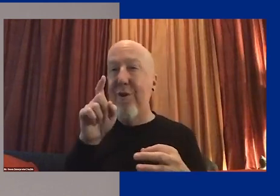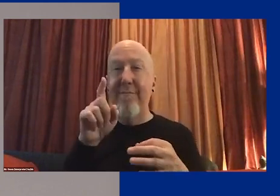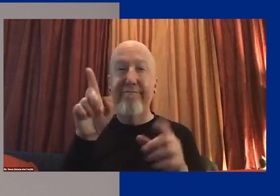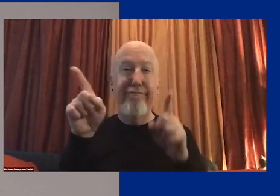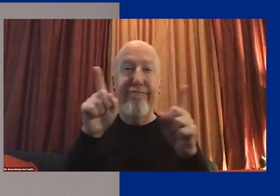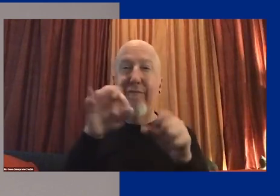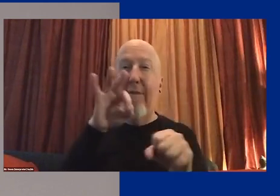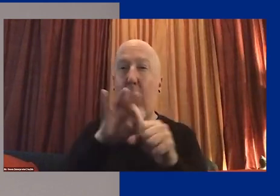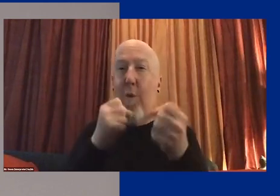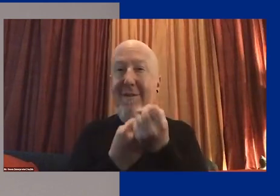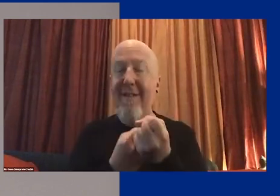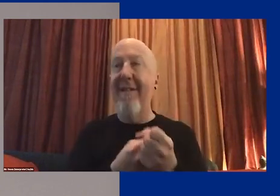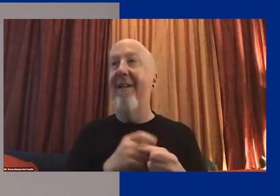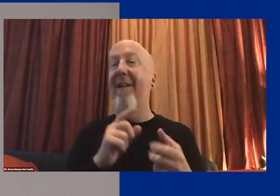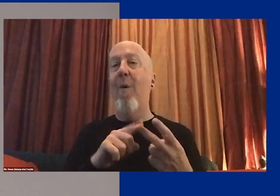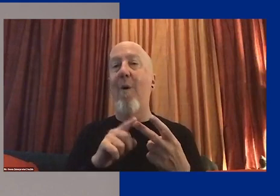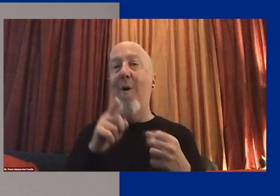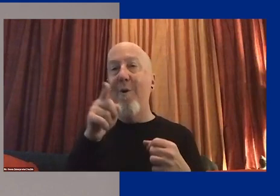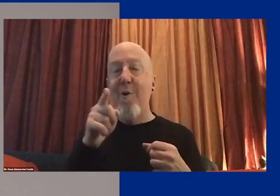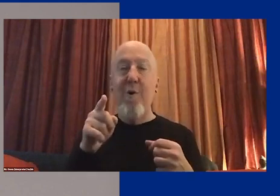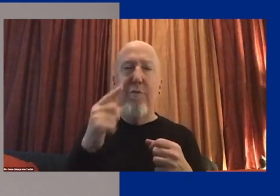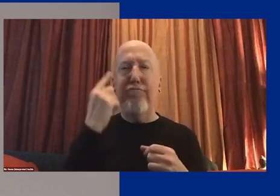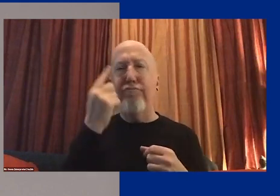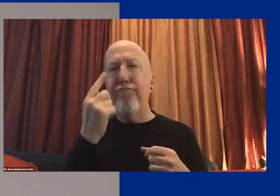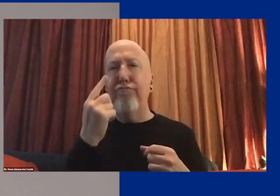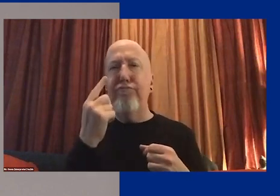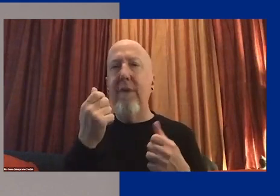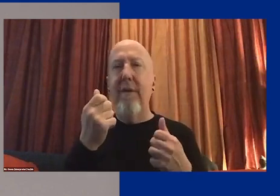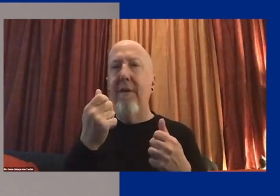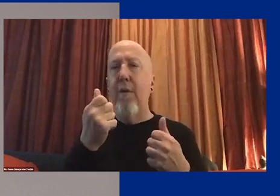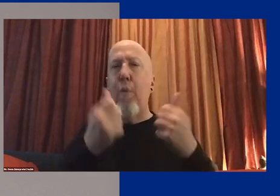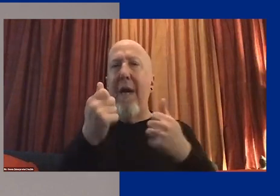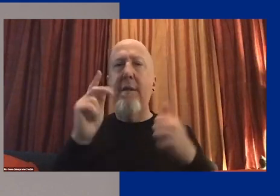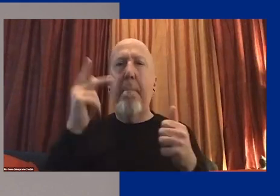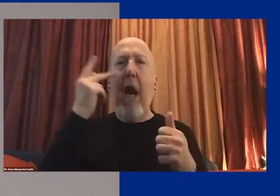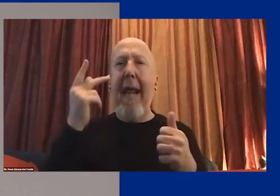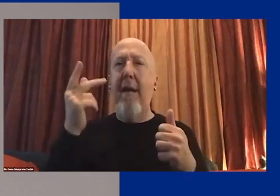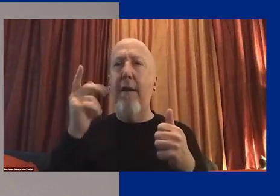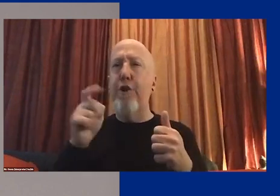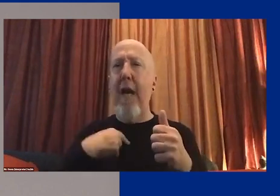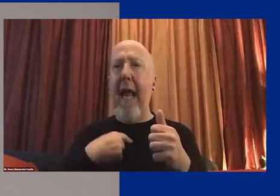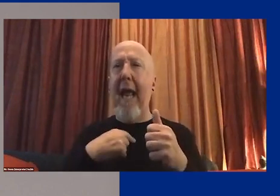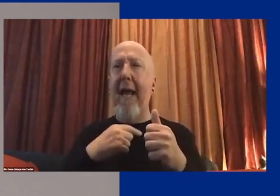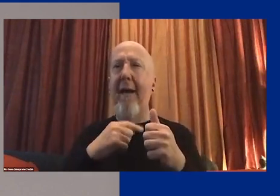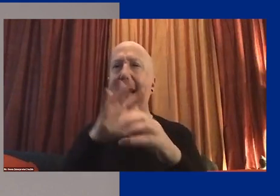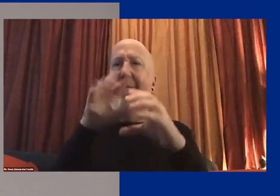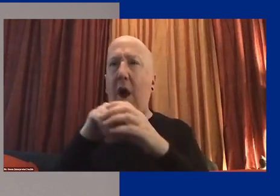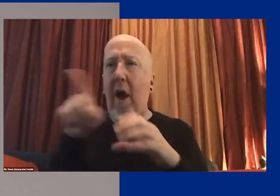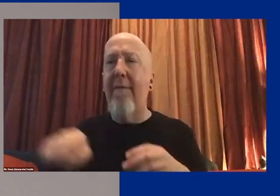in, where they want their tax dollars to be spent, and where they want to, who they want to give,